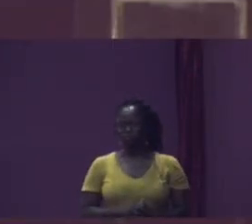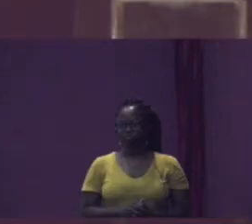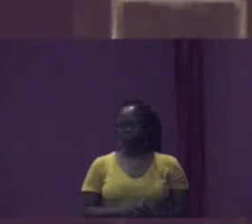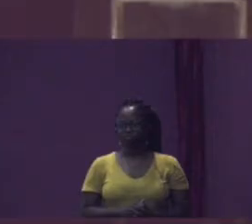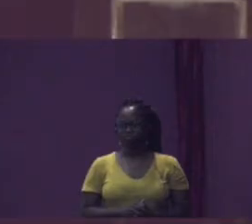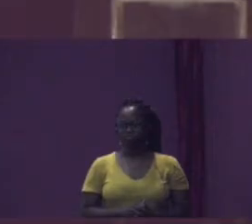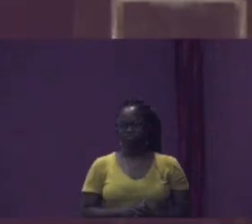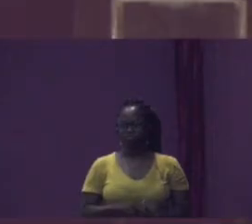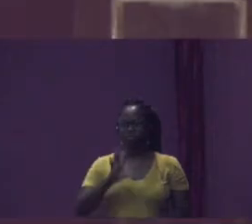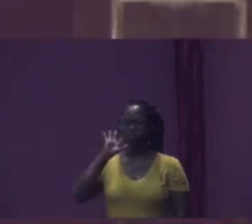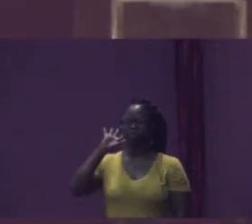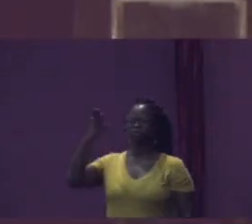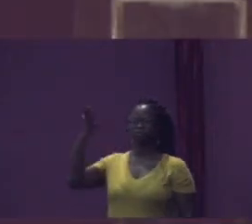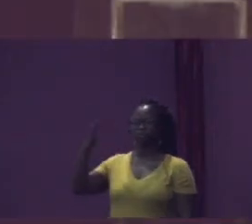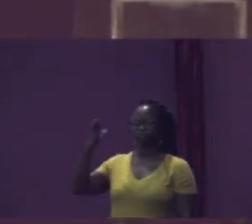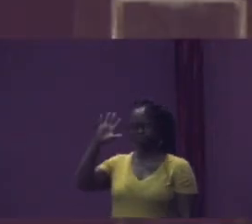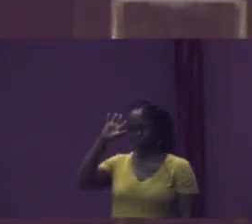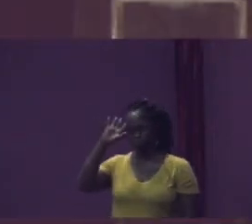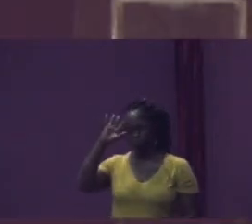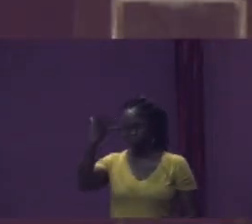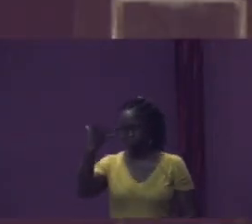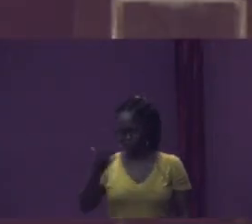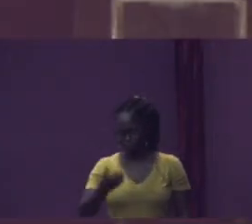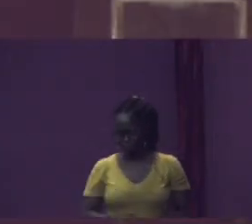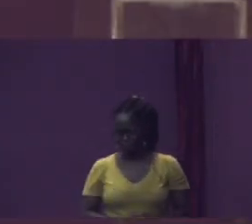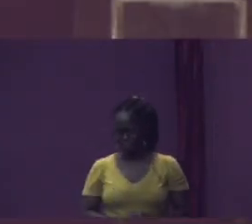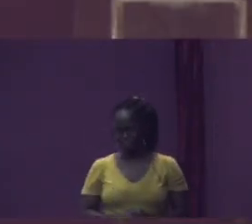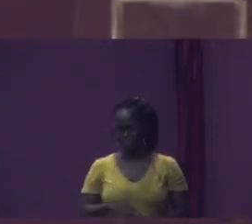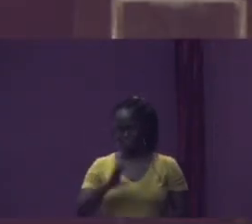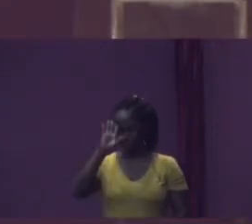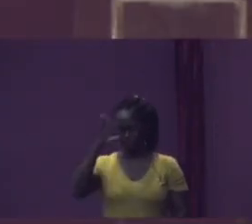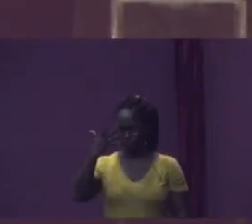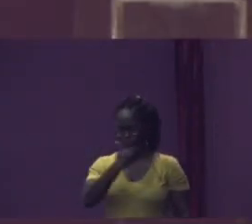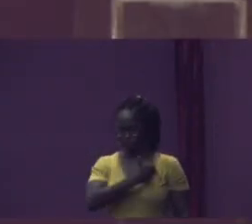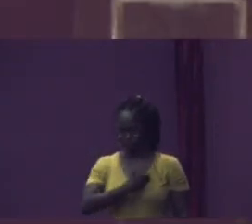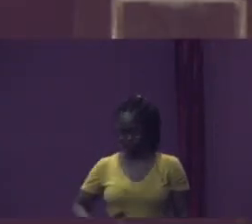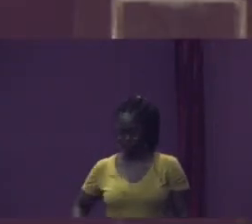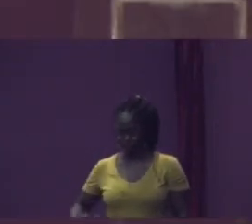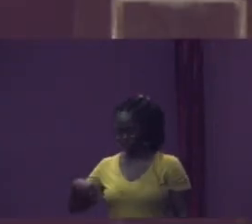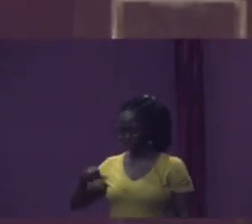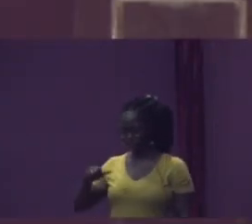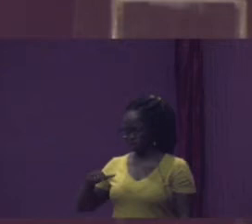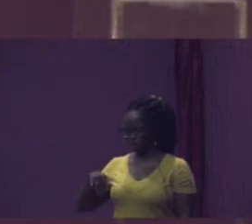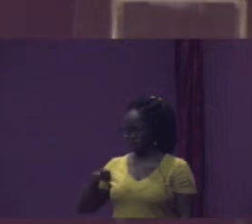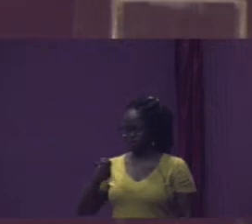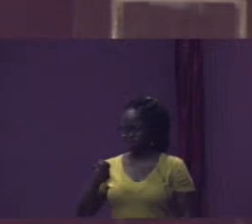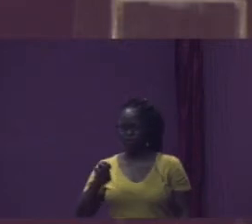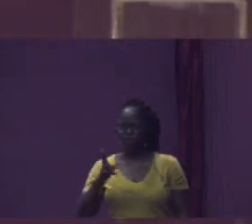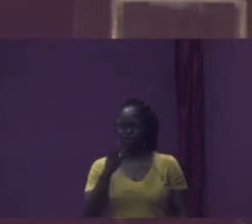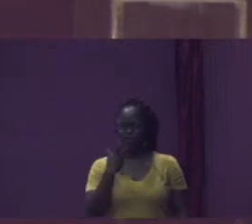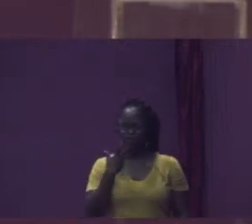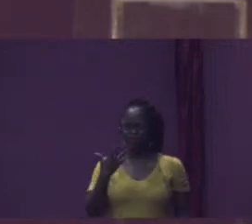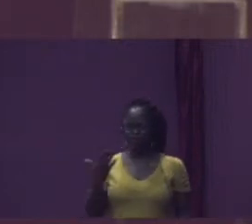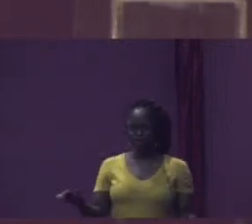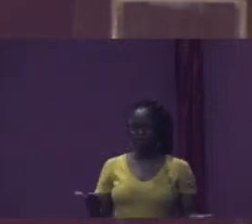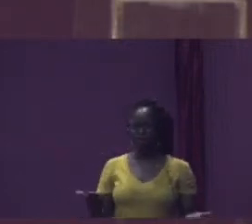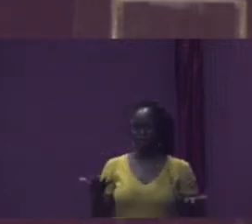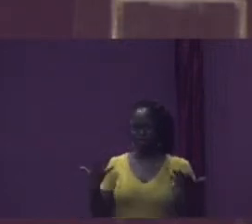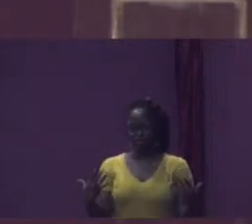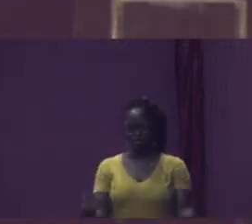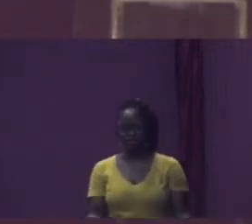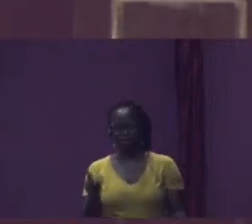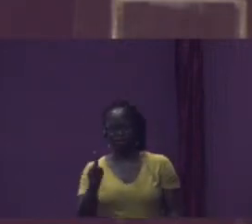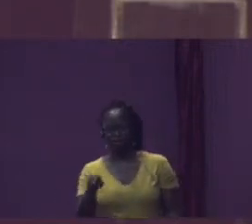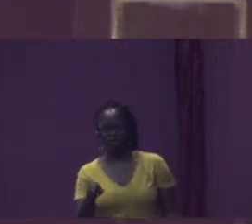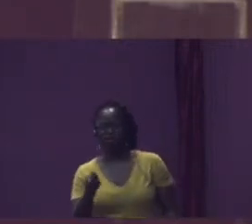solutions that the Malawian government and many rural countries have come up with is, rather than taking the woman to the hospital,